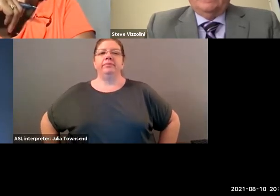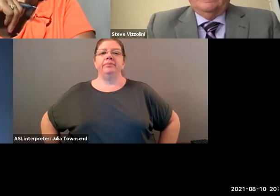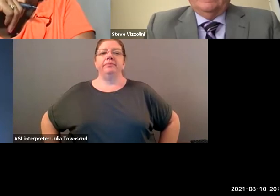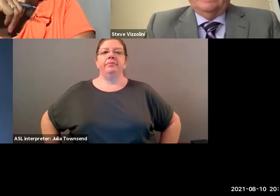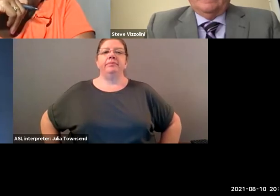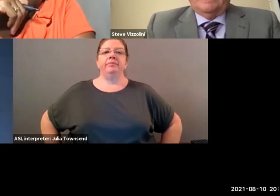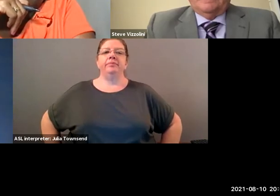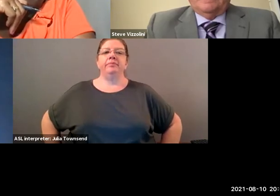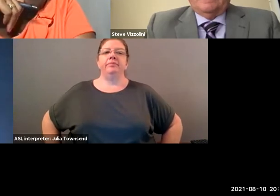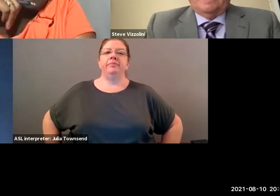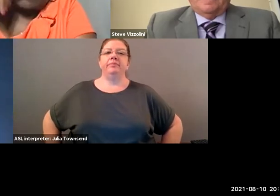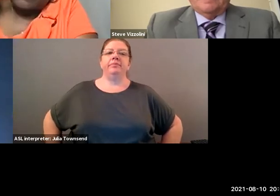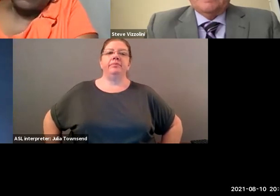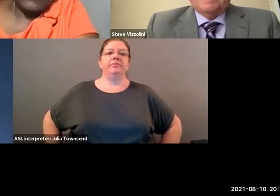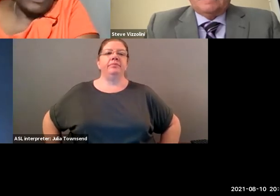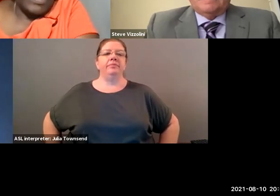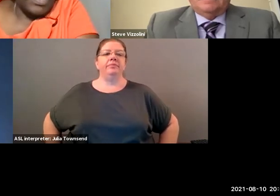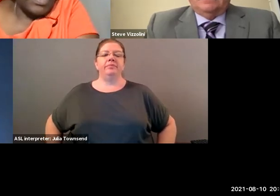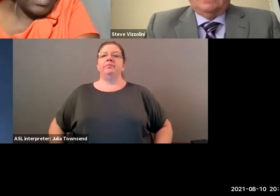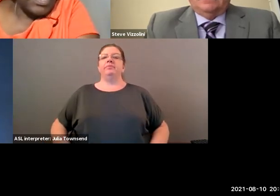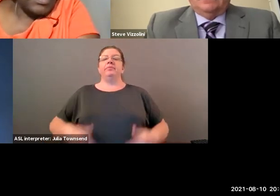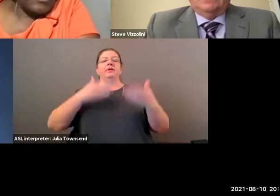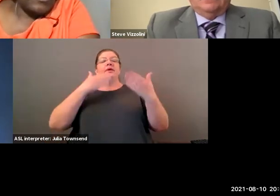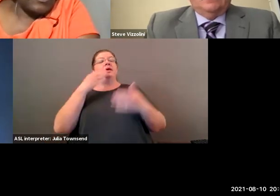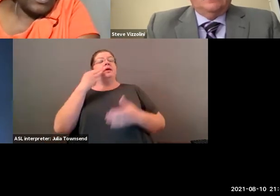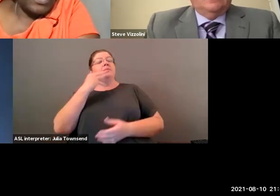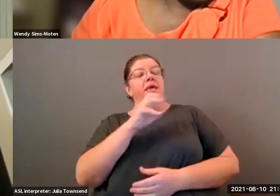Thanks. Thank you. Ms. Sims-Moten.